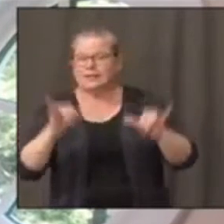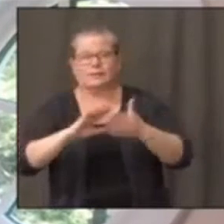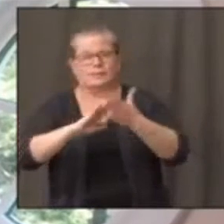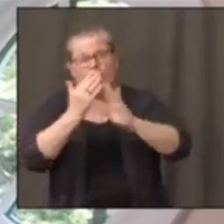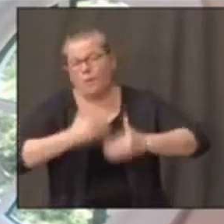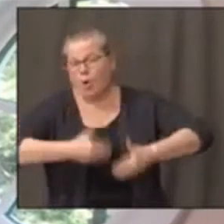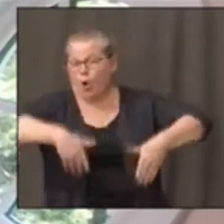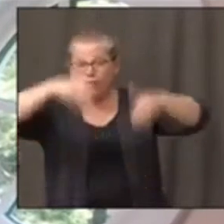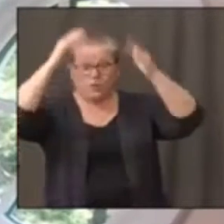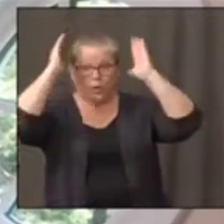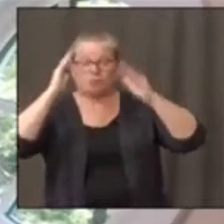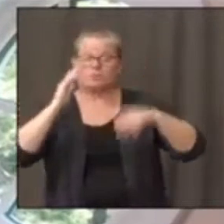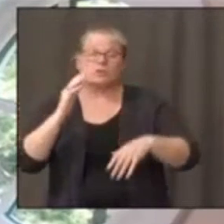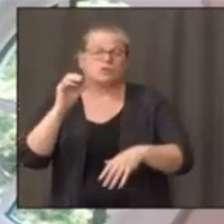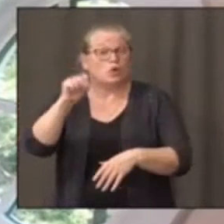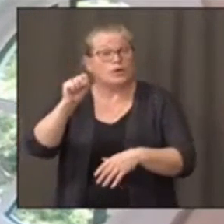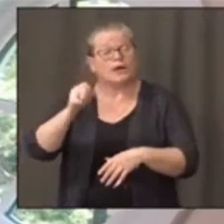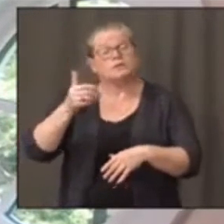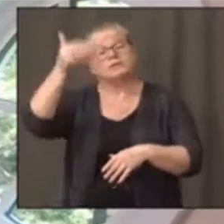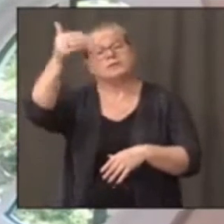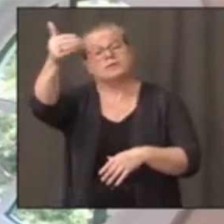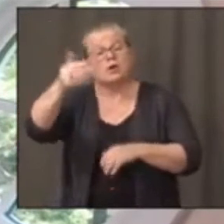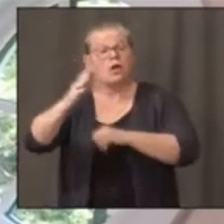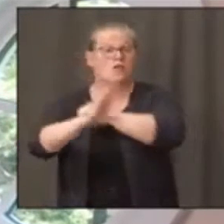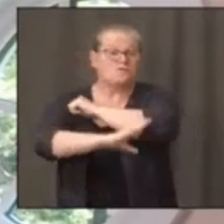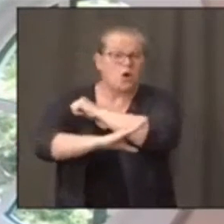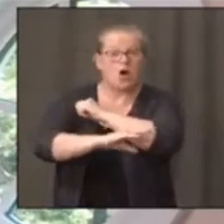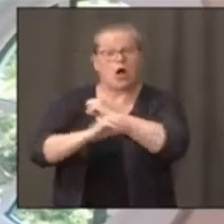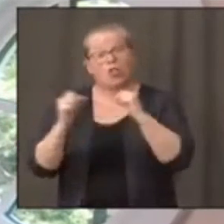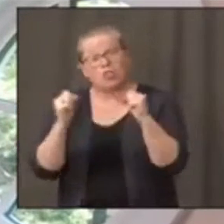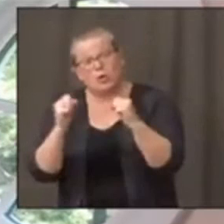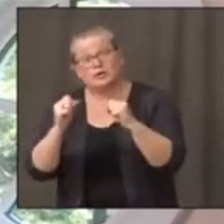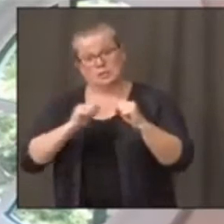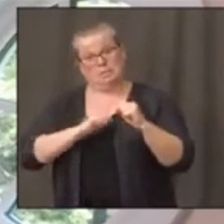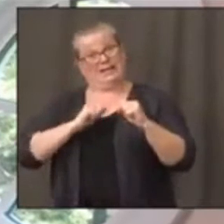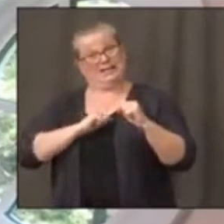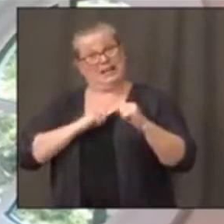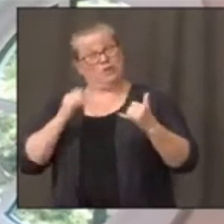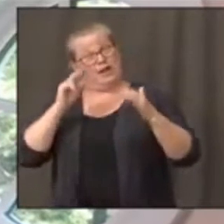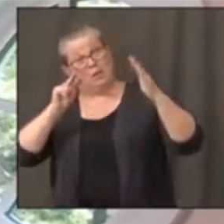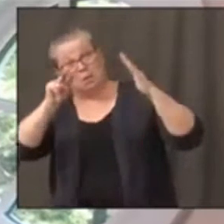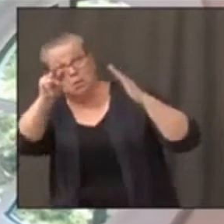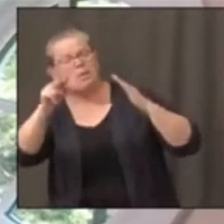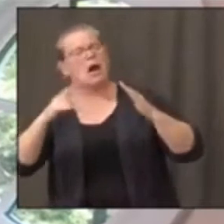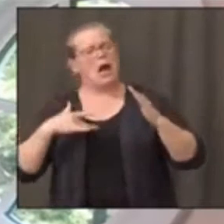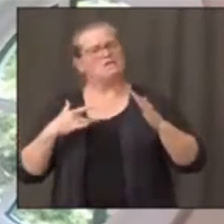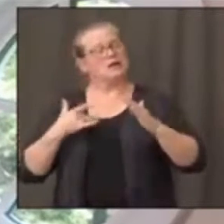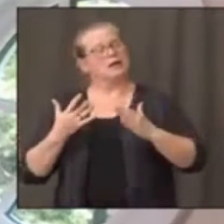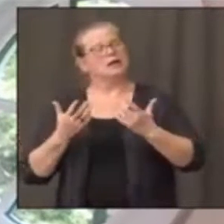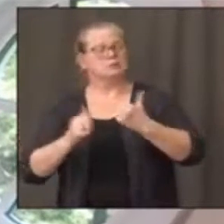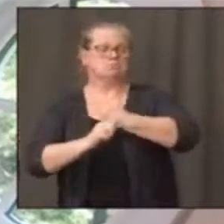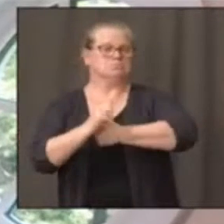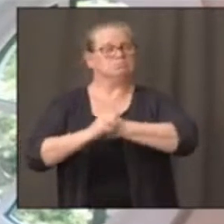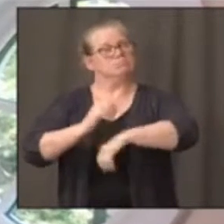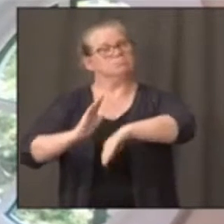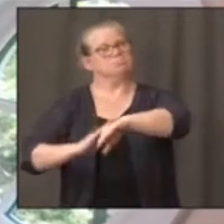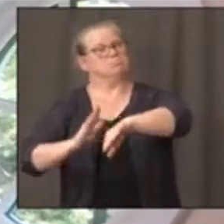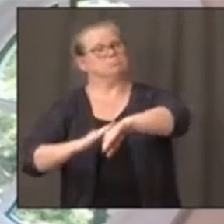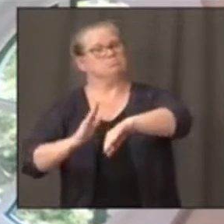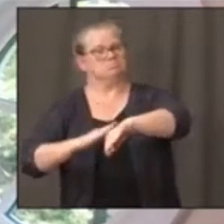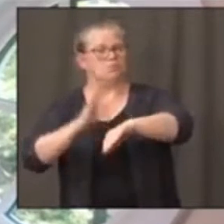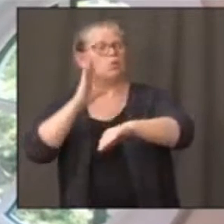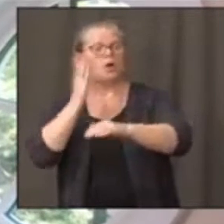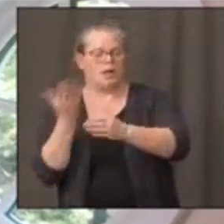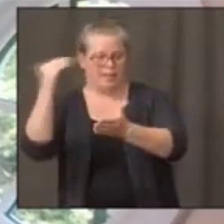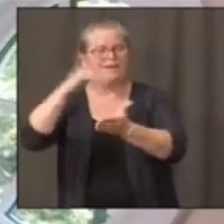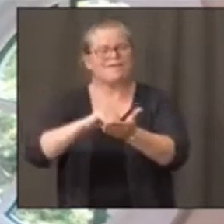on where we're going to be later in the fall, the winter, I think that there's a significant risk that we're going to have more widespread across multiple